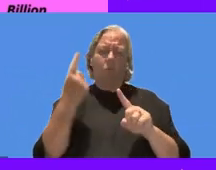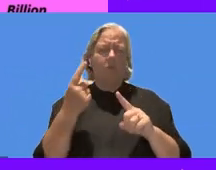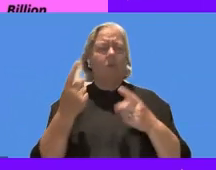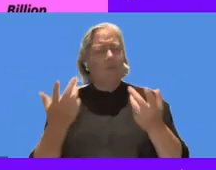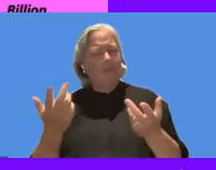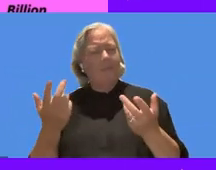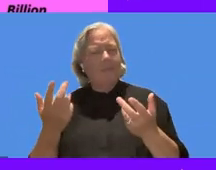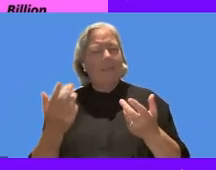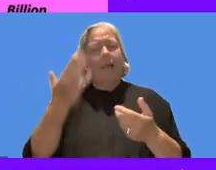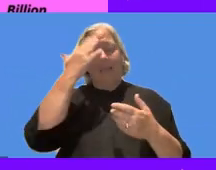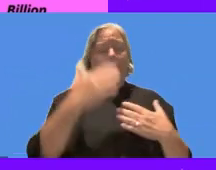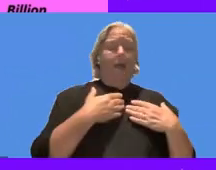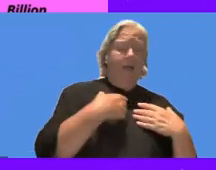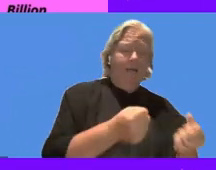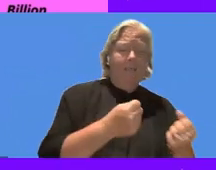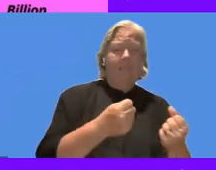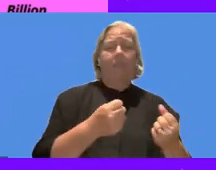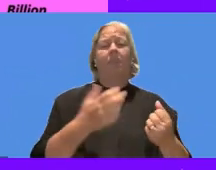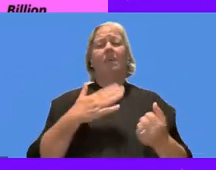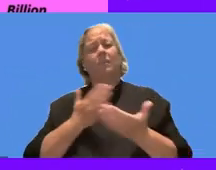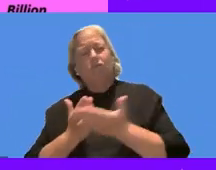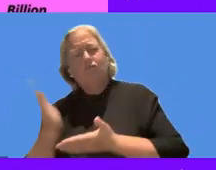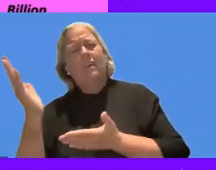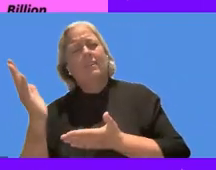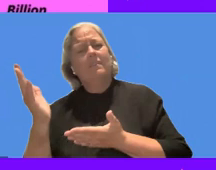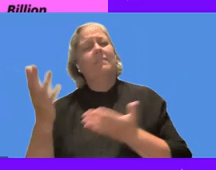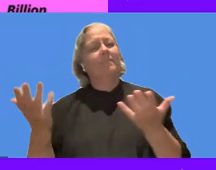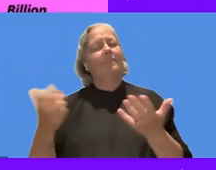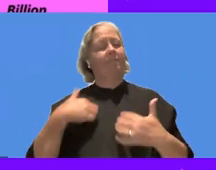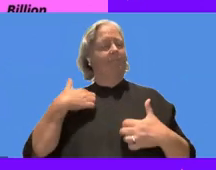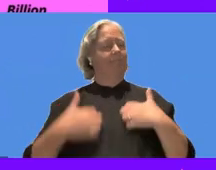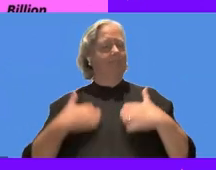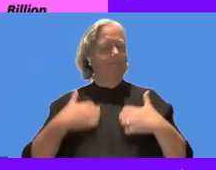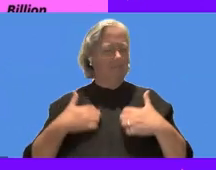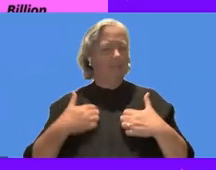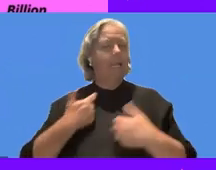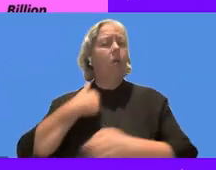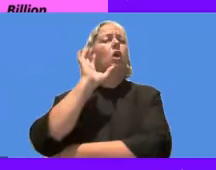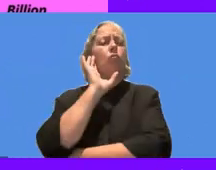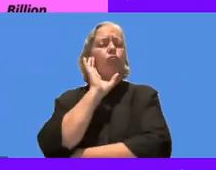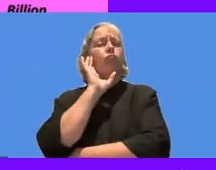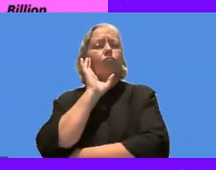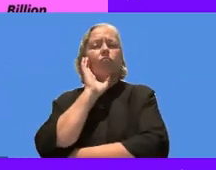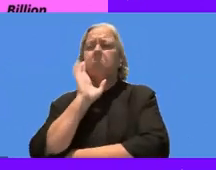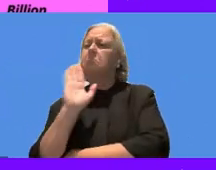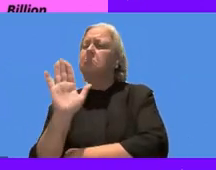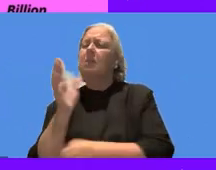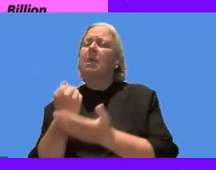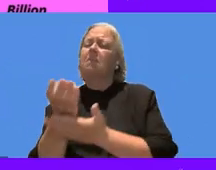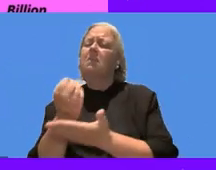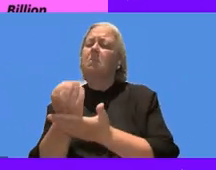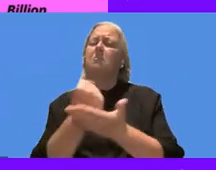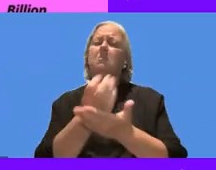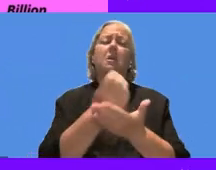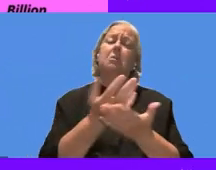our rights. So we're really excited to hear a little bit more about this today. And to hear from, you know, I guess all our